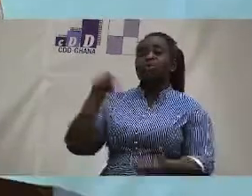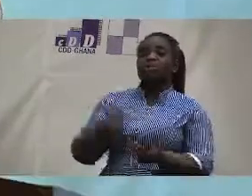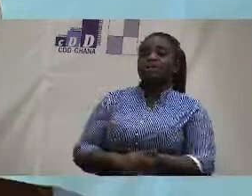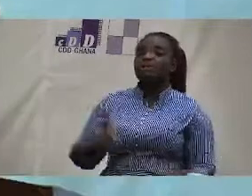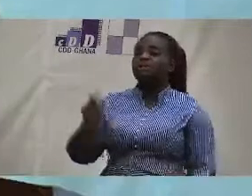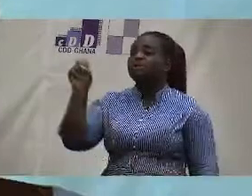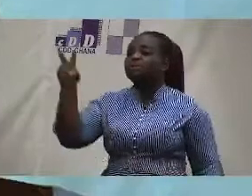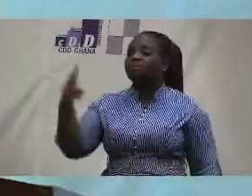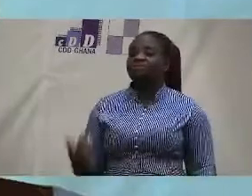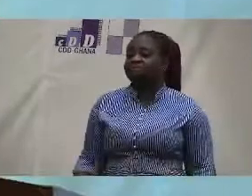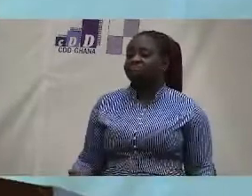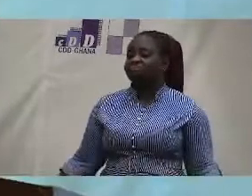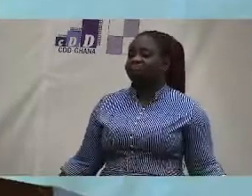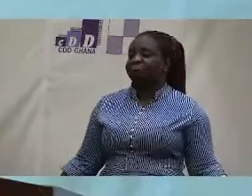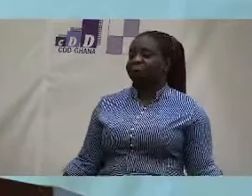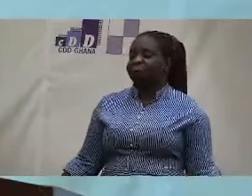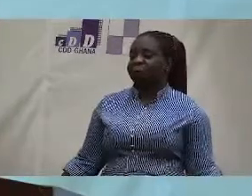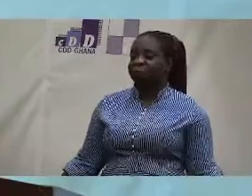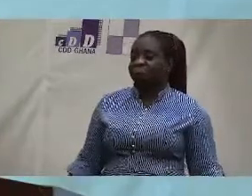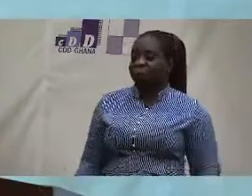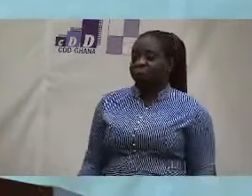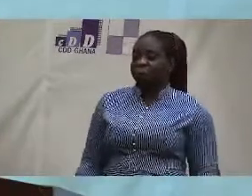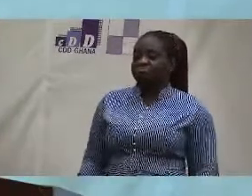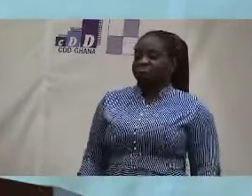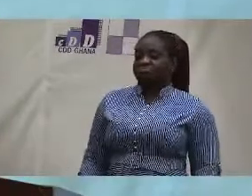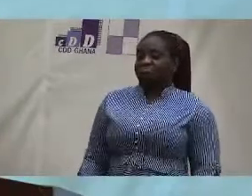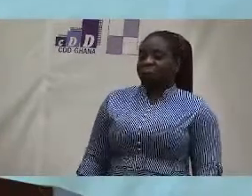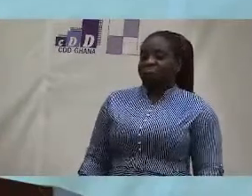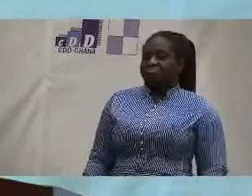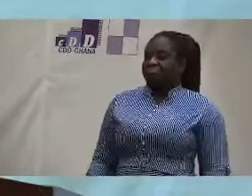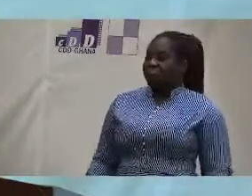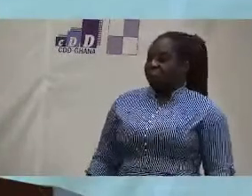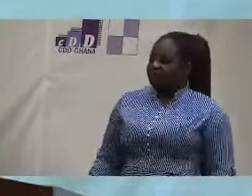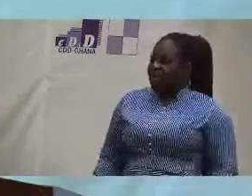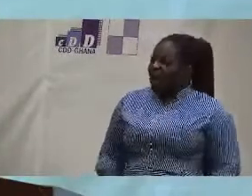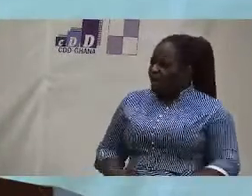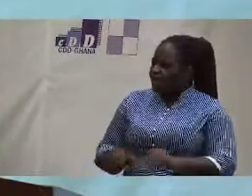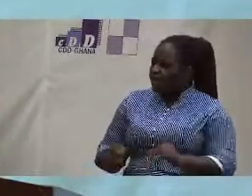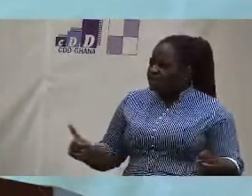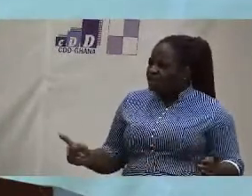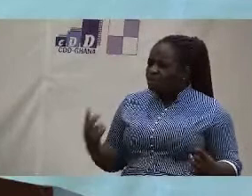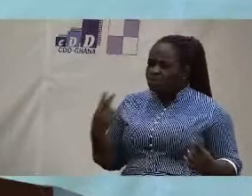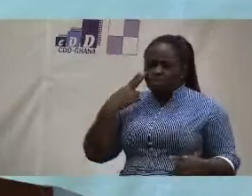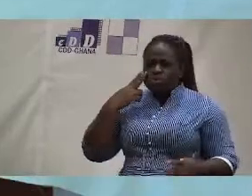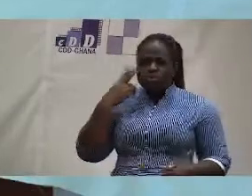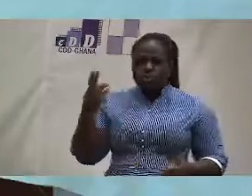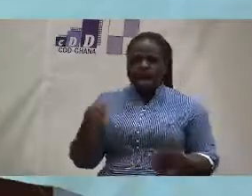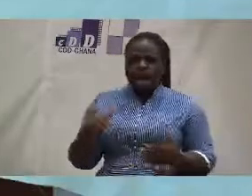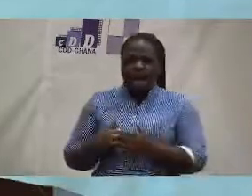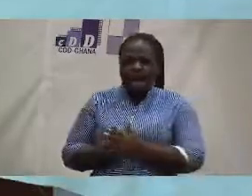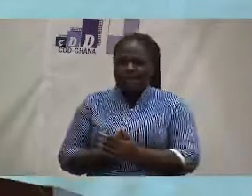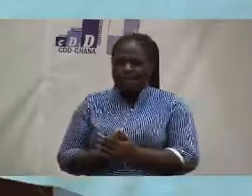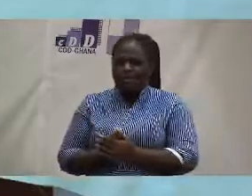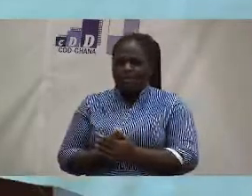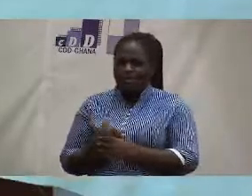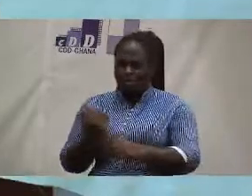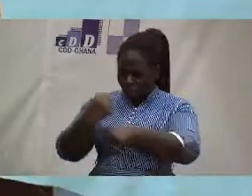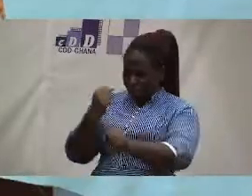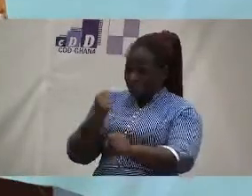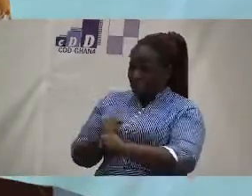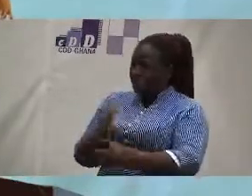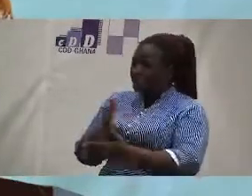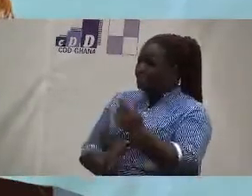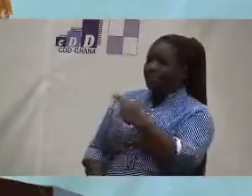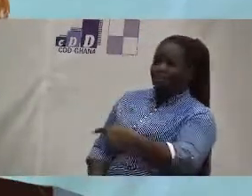with over the Manila crisis itself. But we also saw how they co-opted people like myself